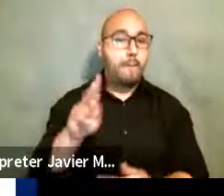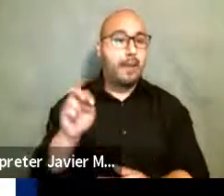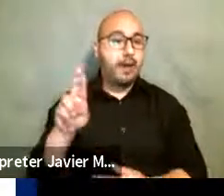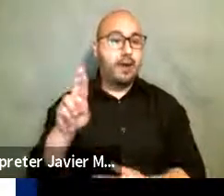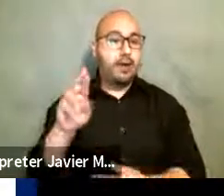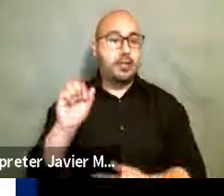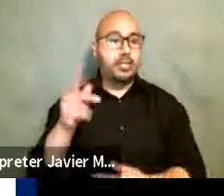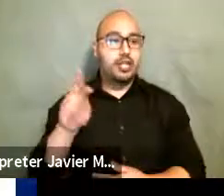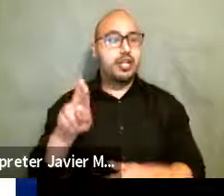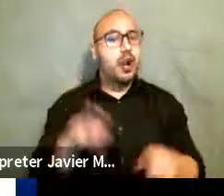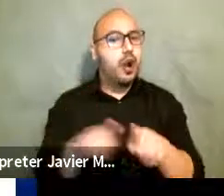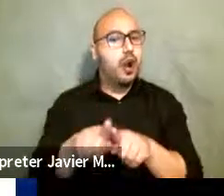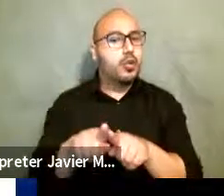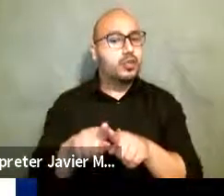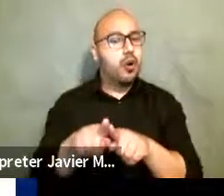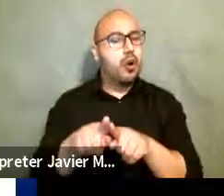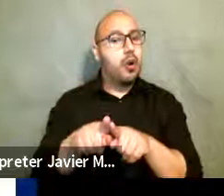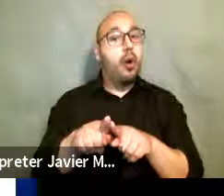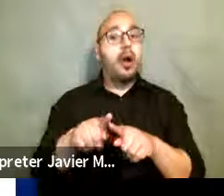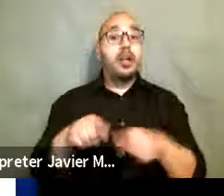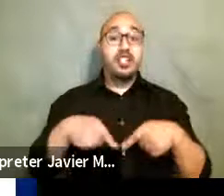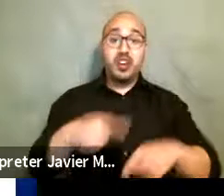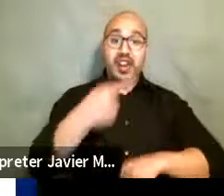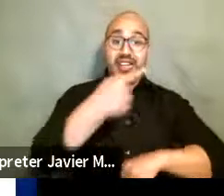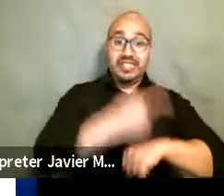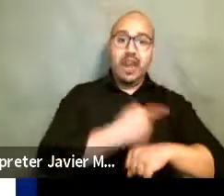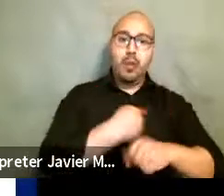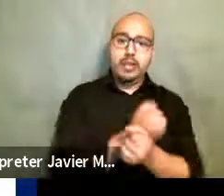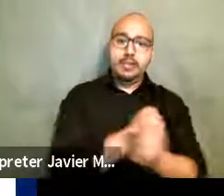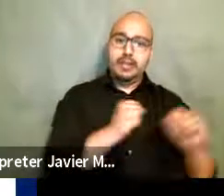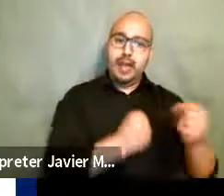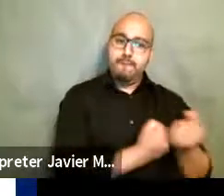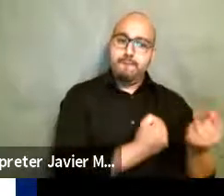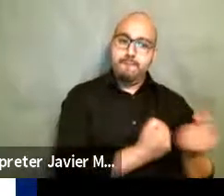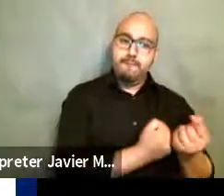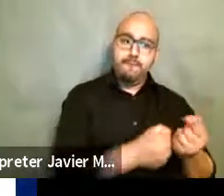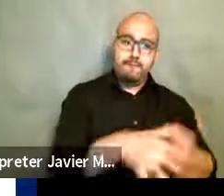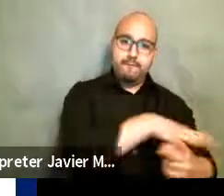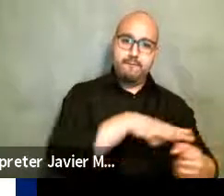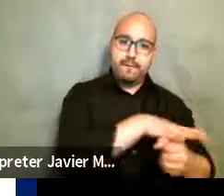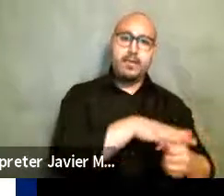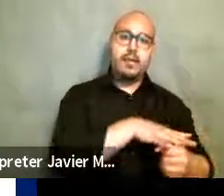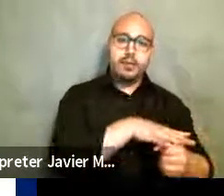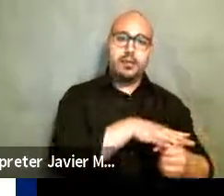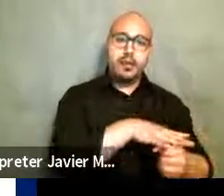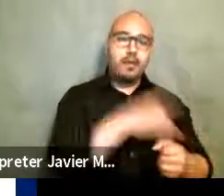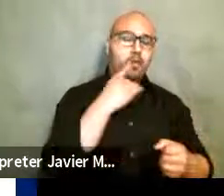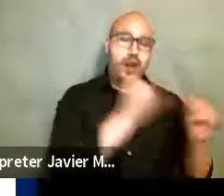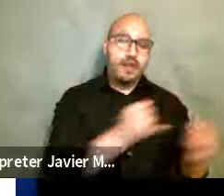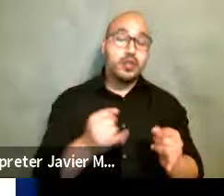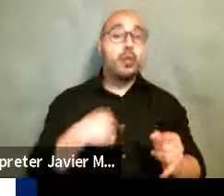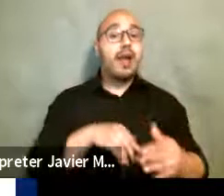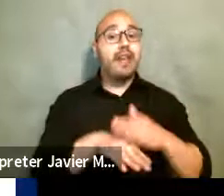well as a safe haven during the day here in our courtyard for individuals. We have access to